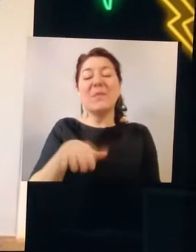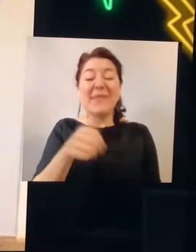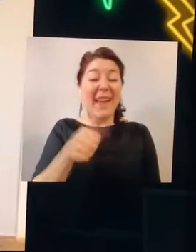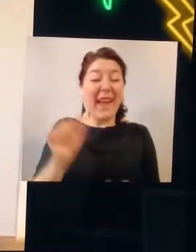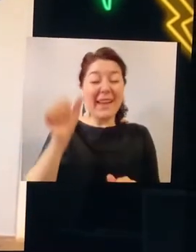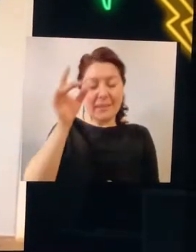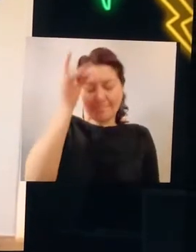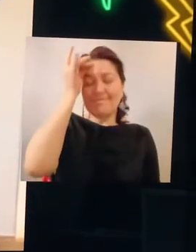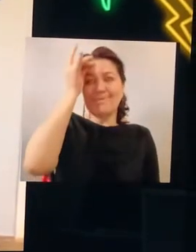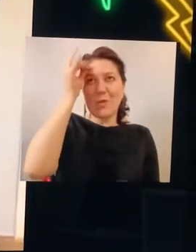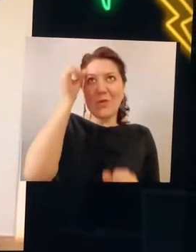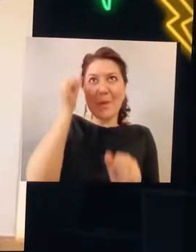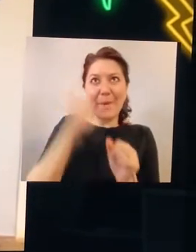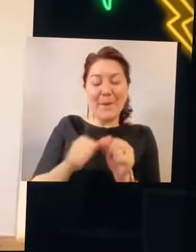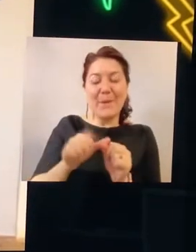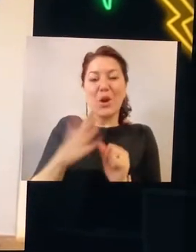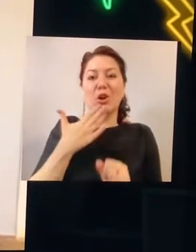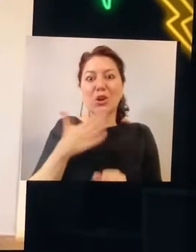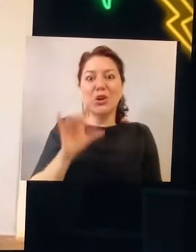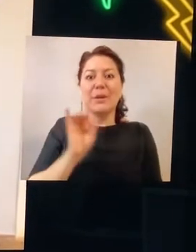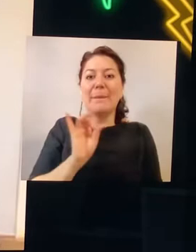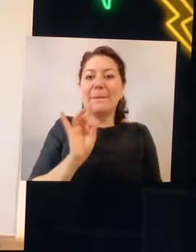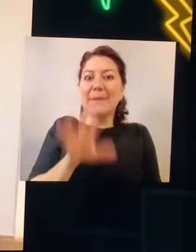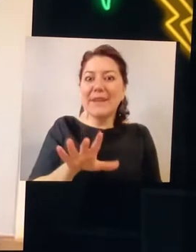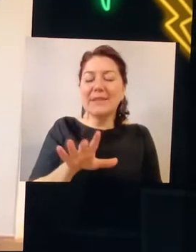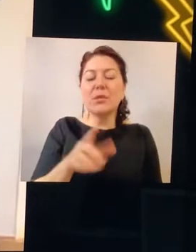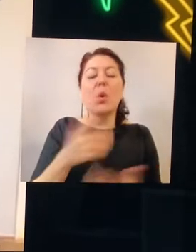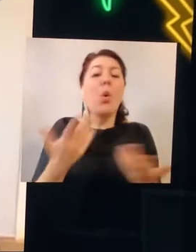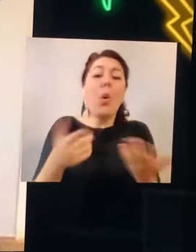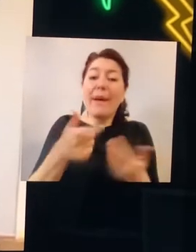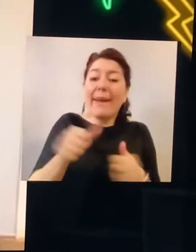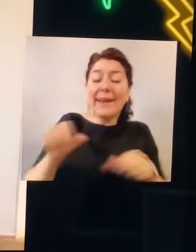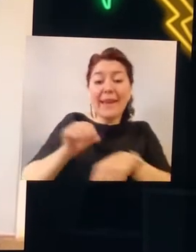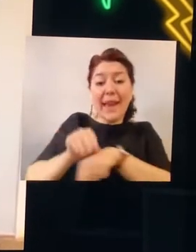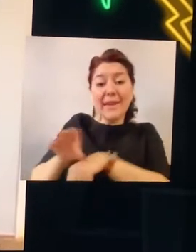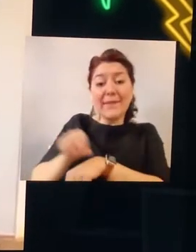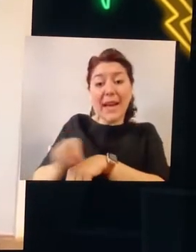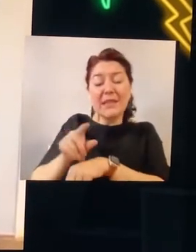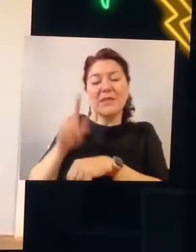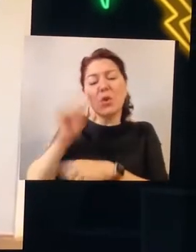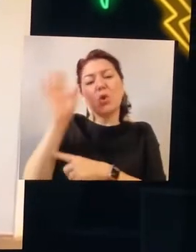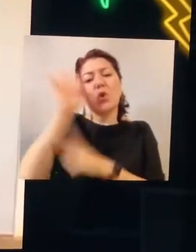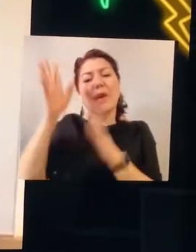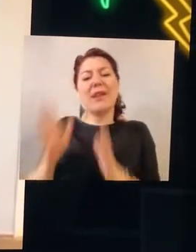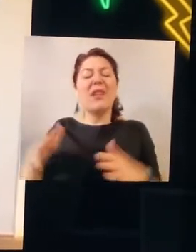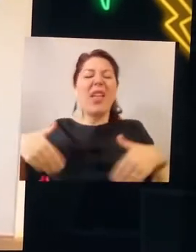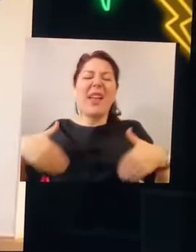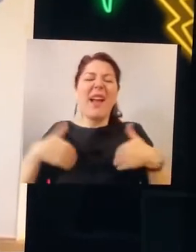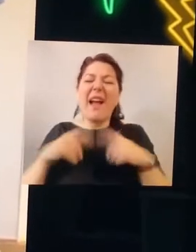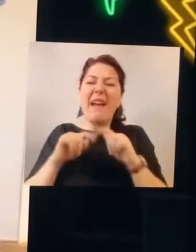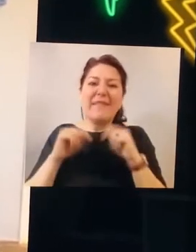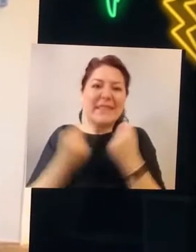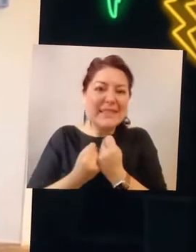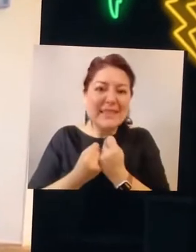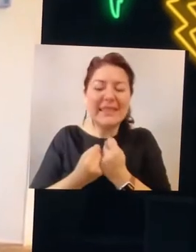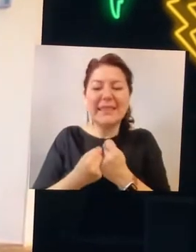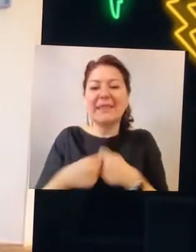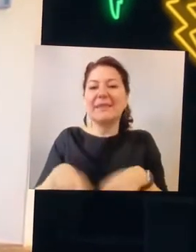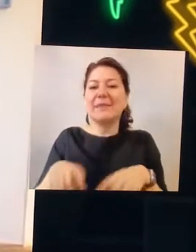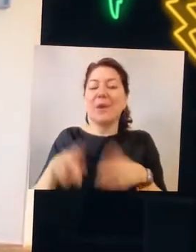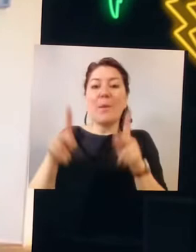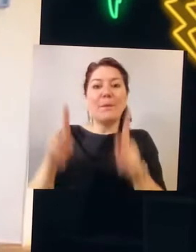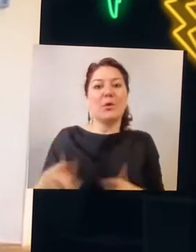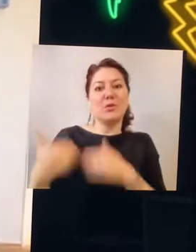do you have for a creative who's kind of doing it all themselves right now and doesn't have a publicist who can kind of tell